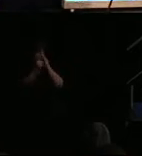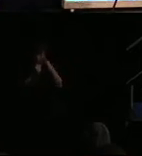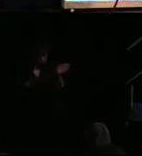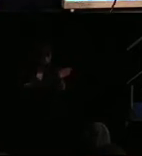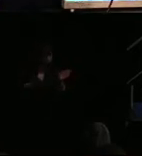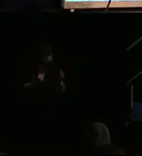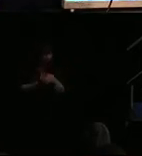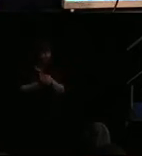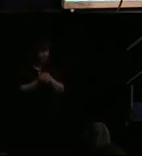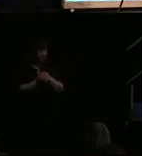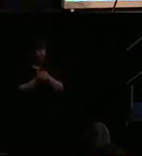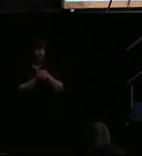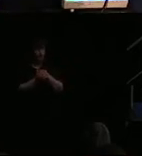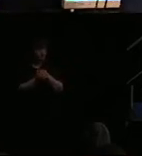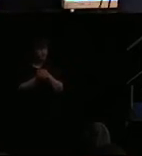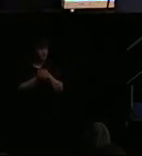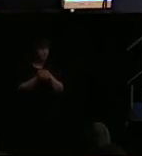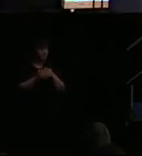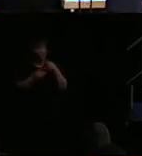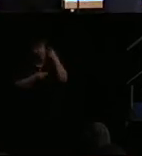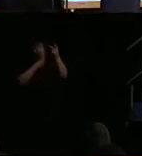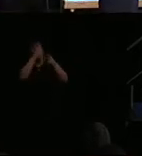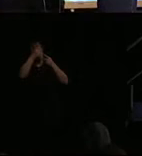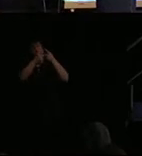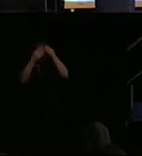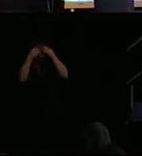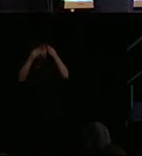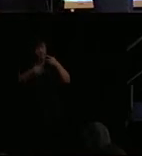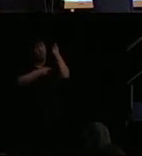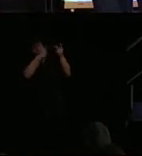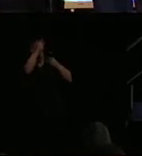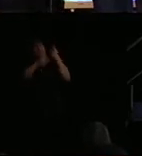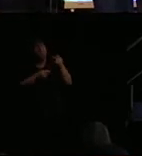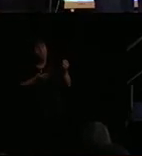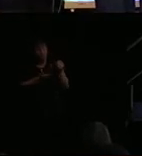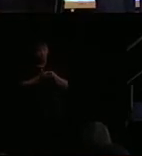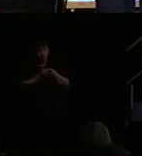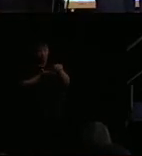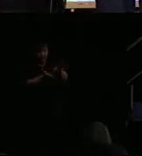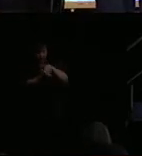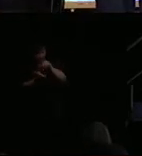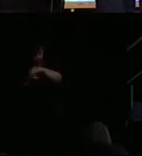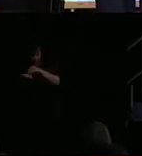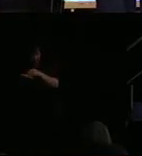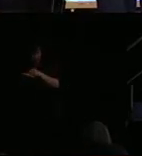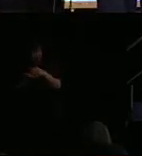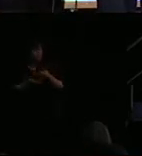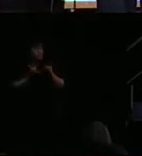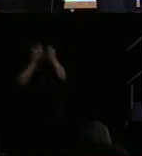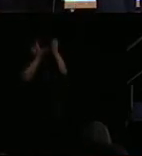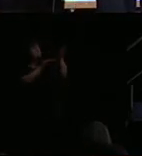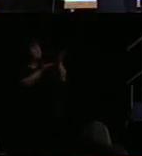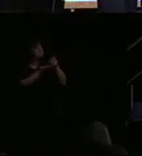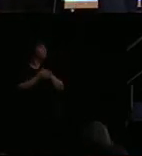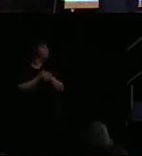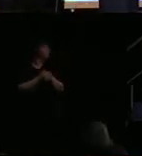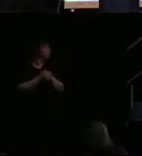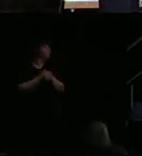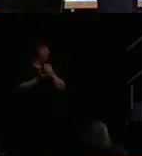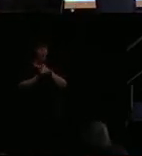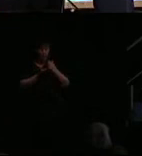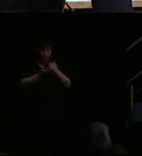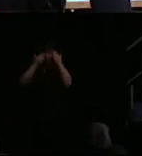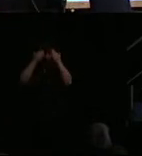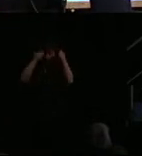distraction. And just as we go into this next worship song, we're going to collect our offering, another extension of our